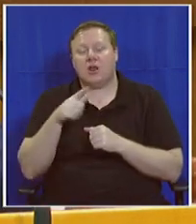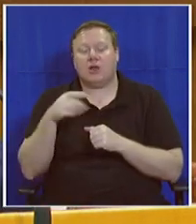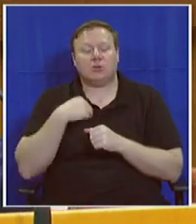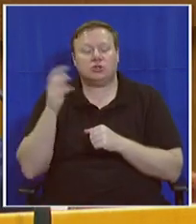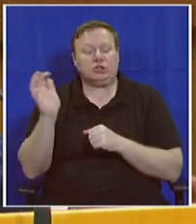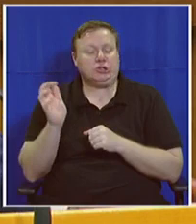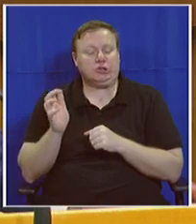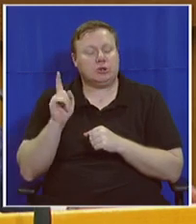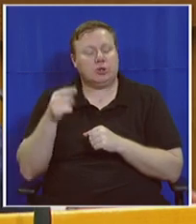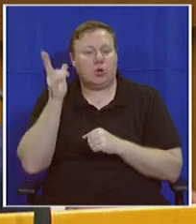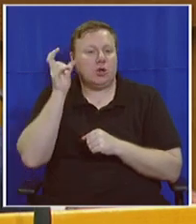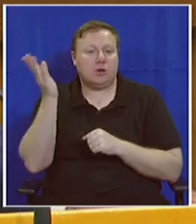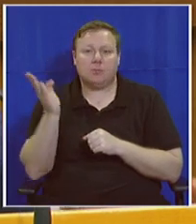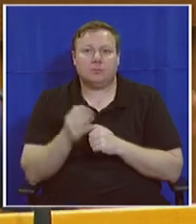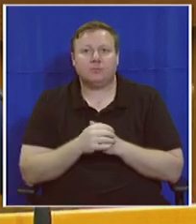mdala kakade